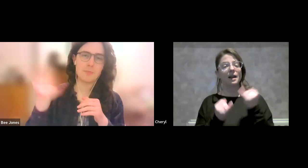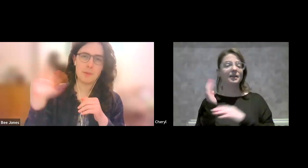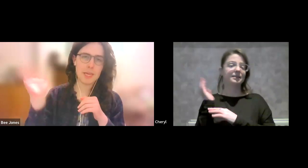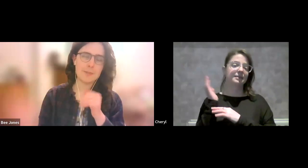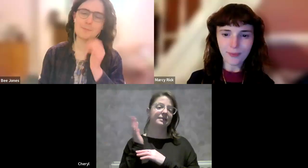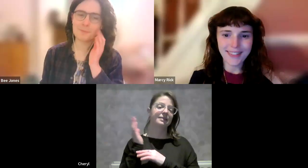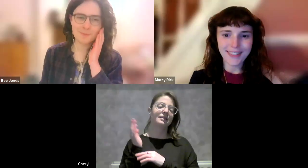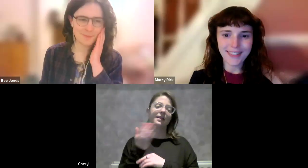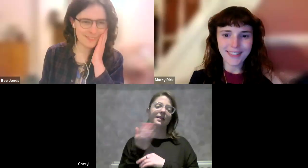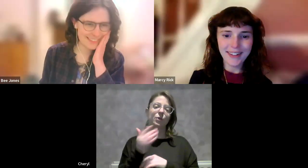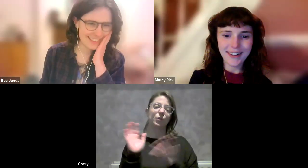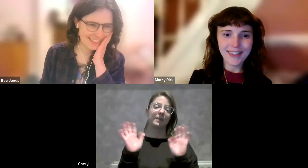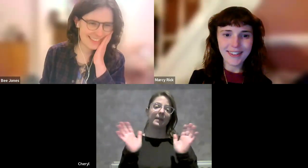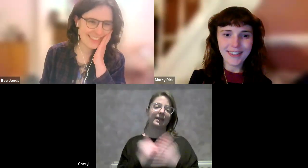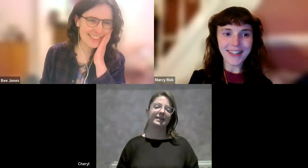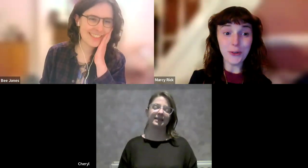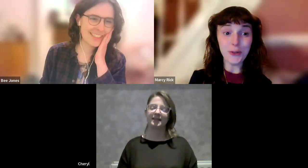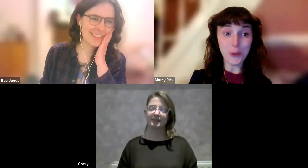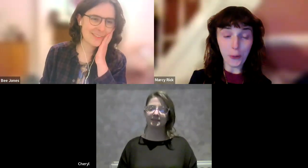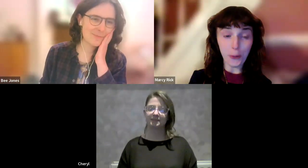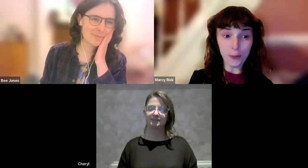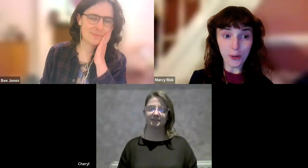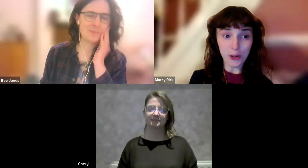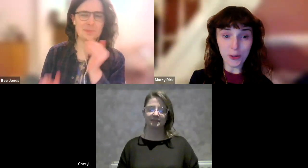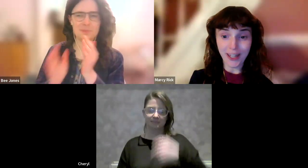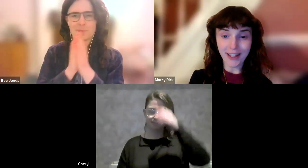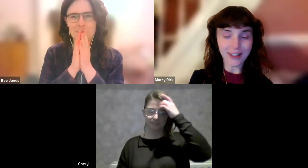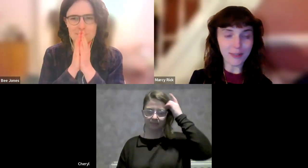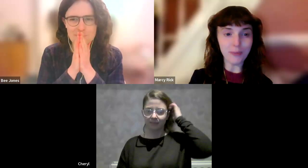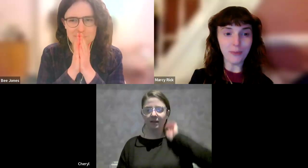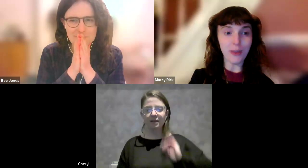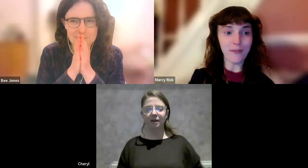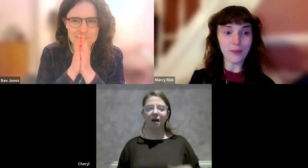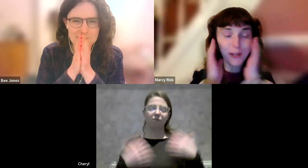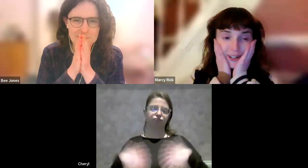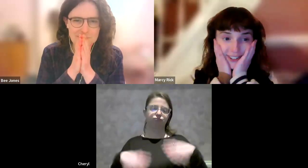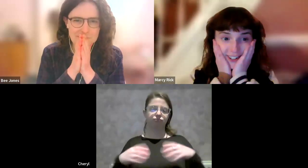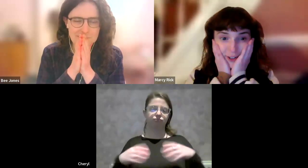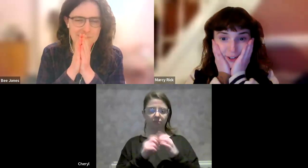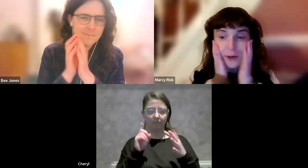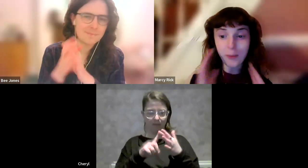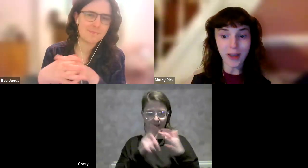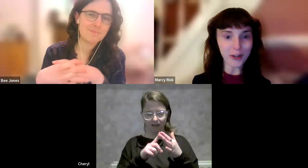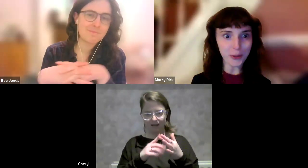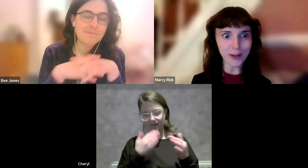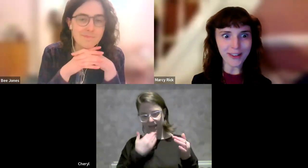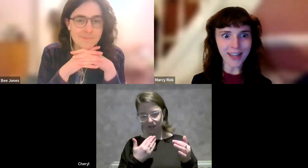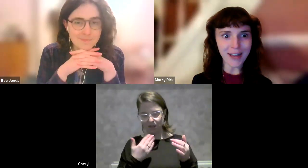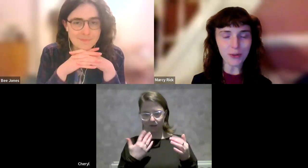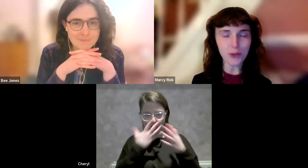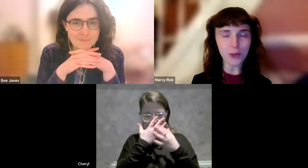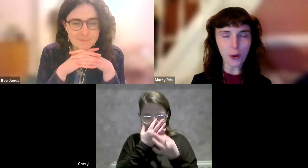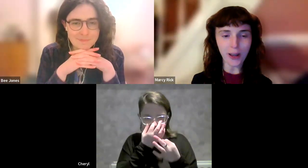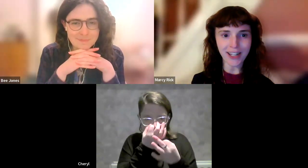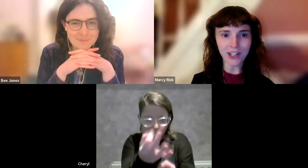much. Bye-bye. Thank you so much, B. I think I'm with everybody when I say just how immersed we were in